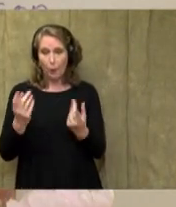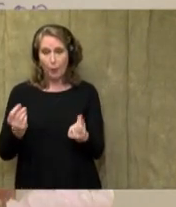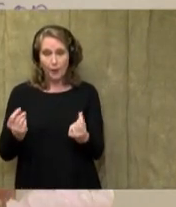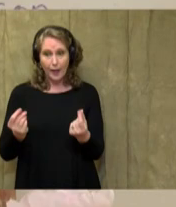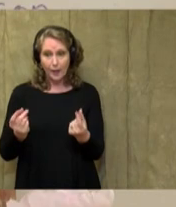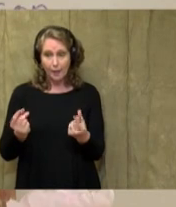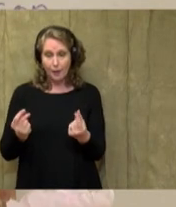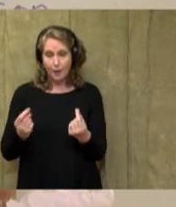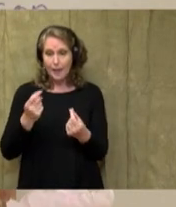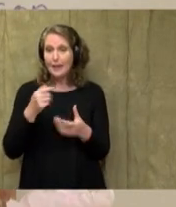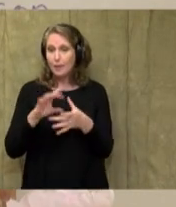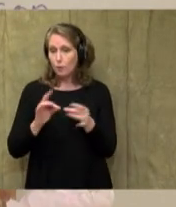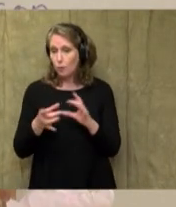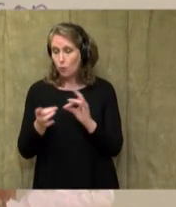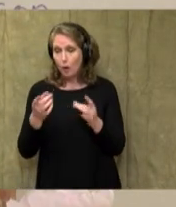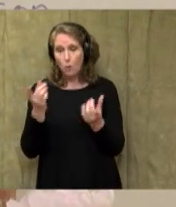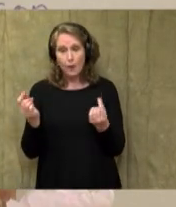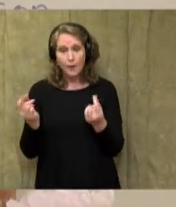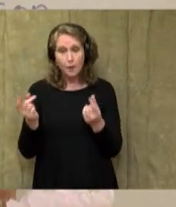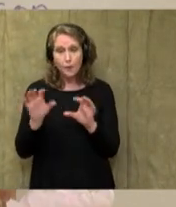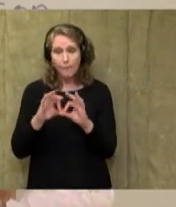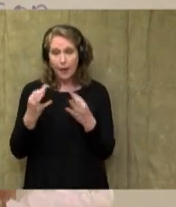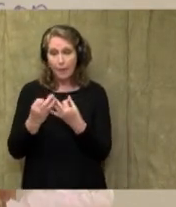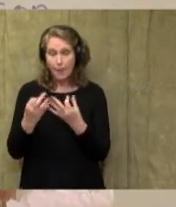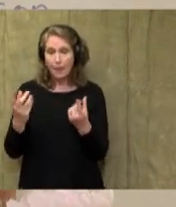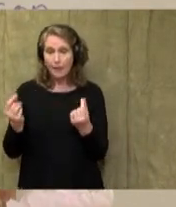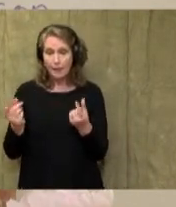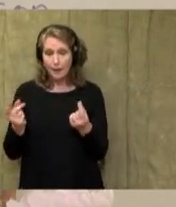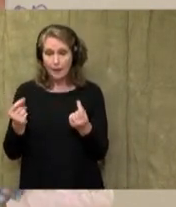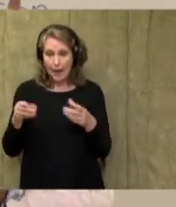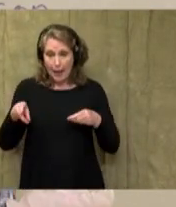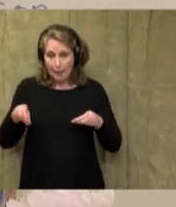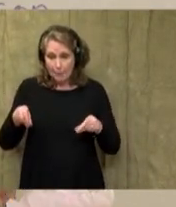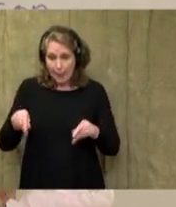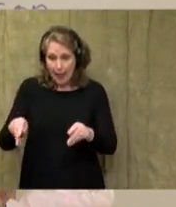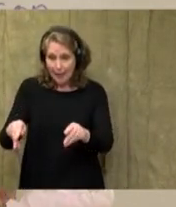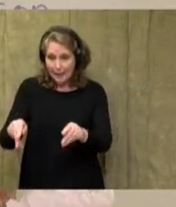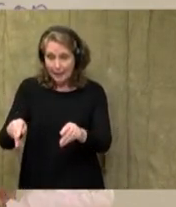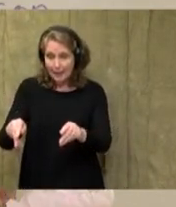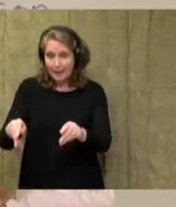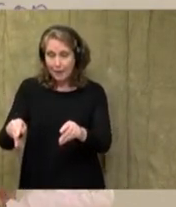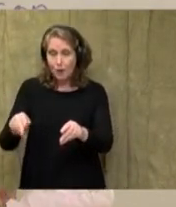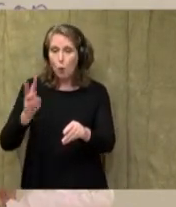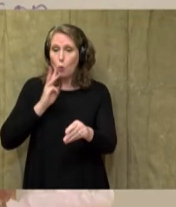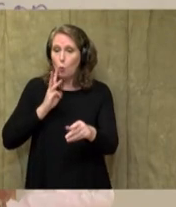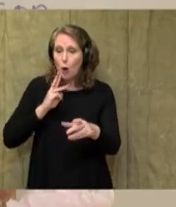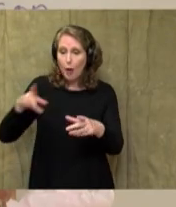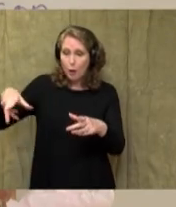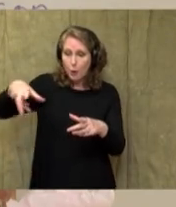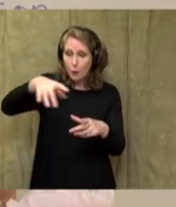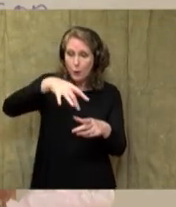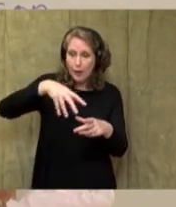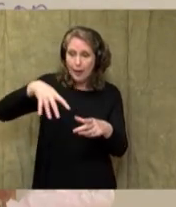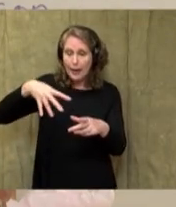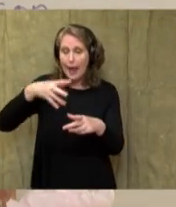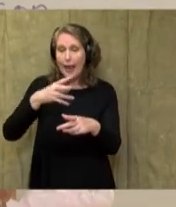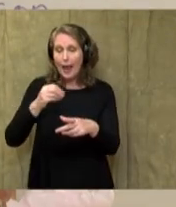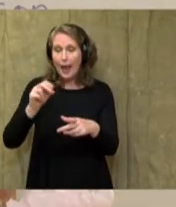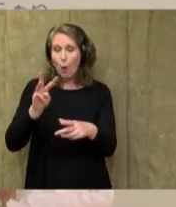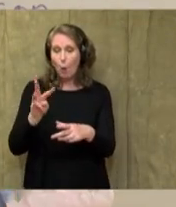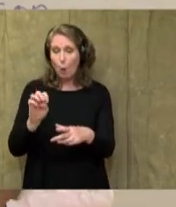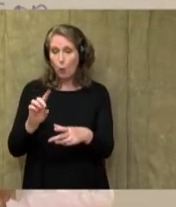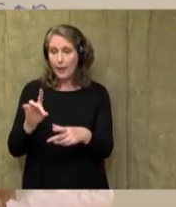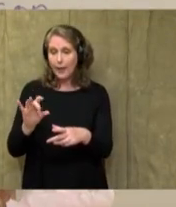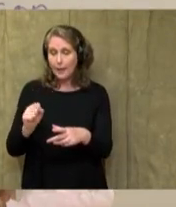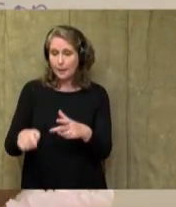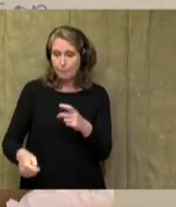doing? It told us in our story, they were doing what? They were planting, watering, and picking